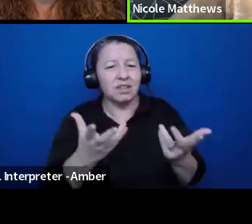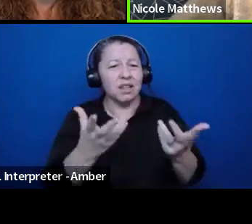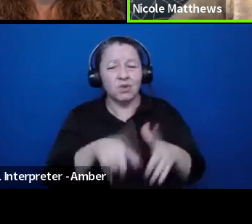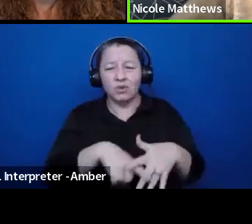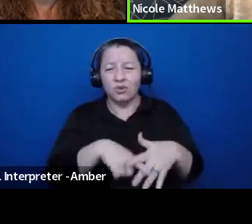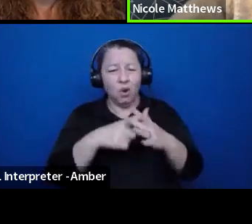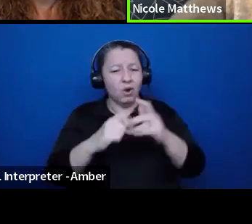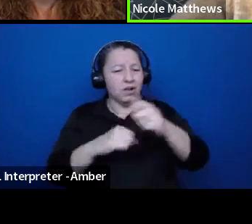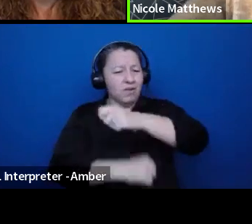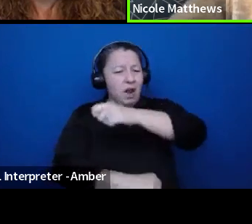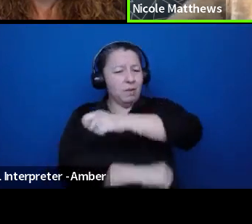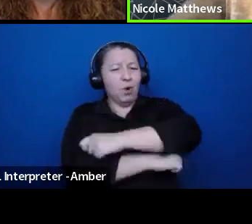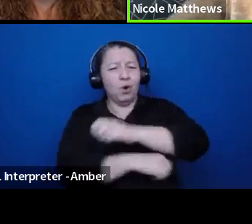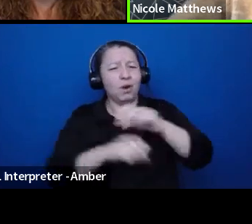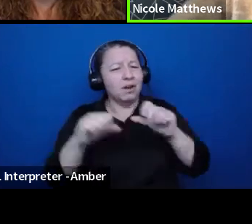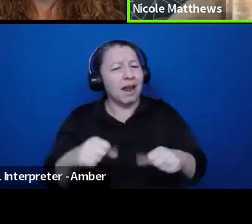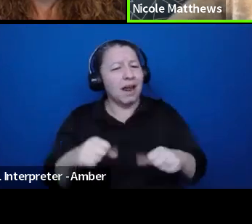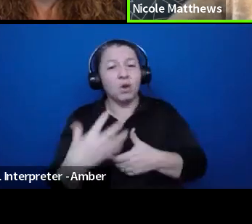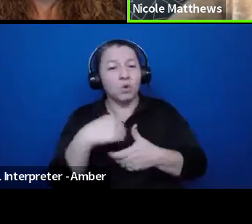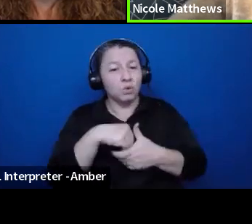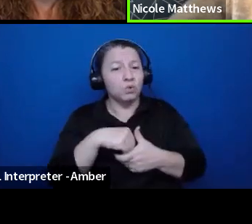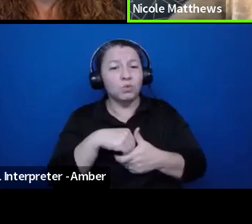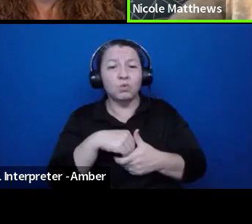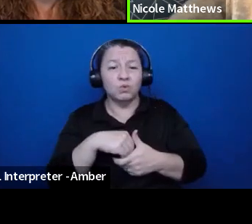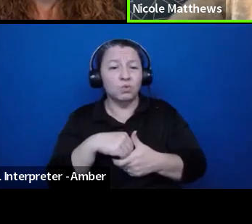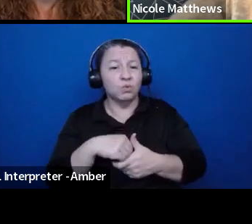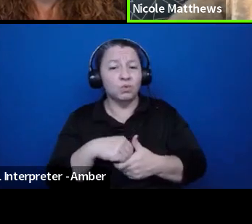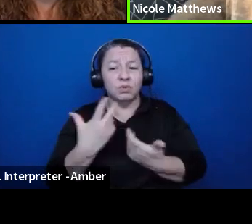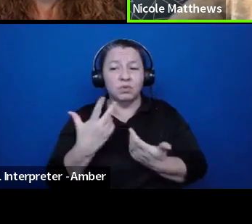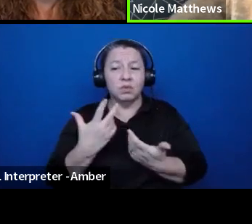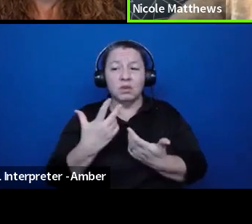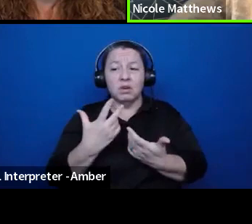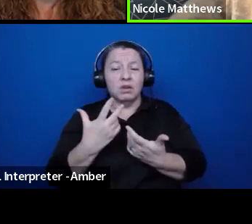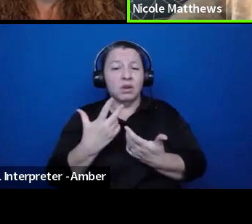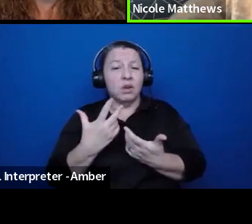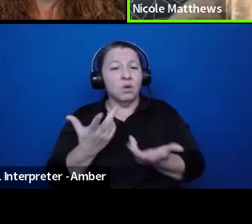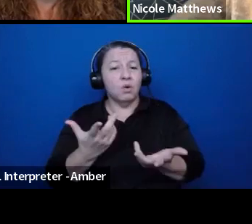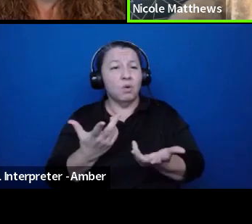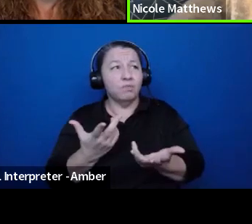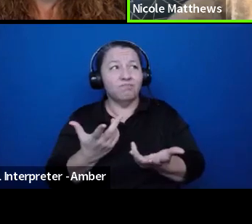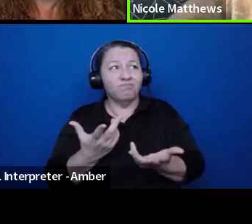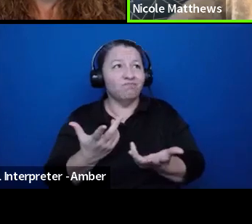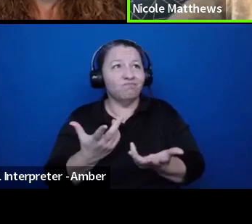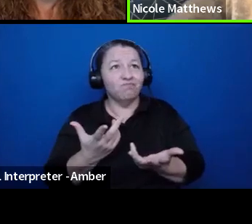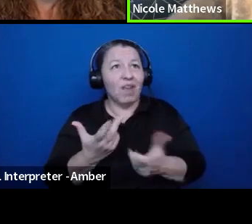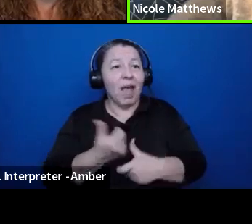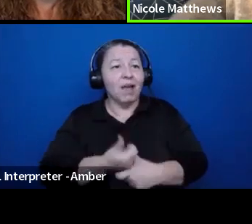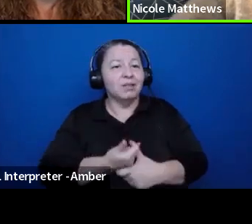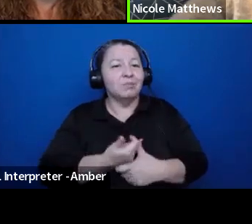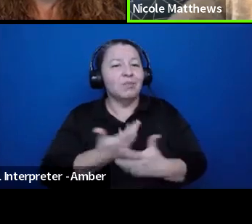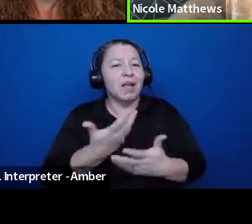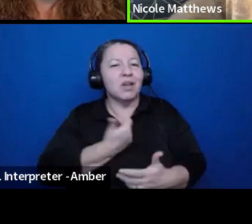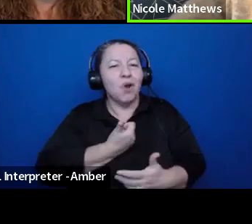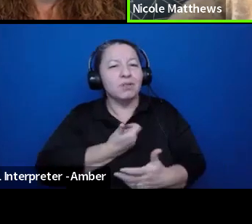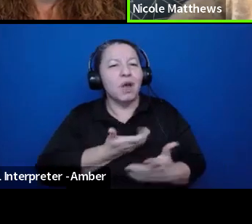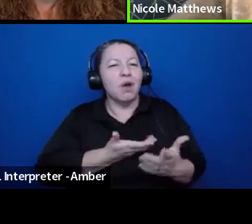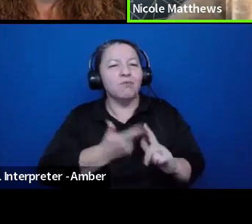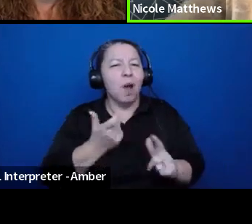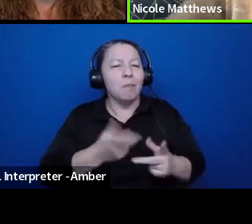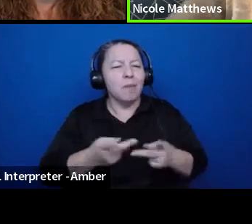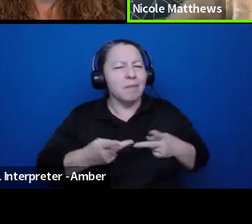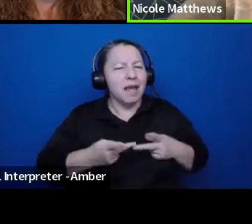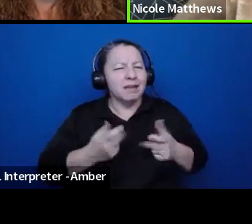that includes coming from a place of love. So I love the idea of, you know, creating communities of